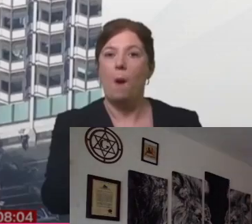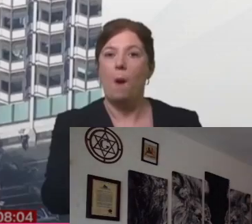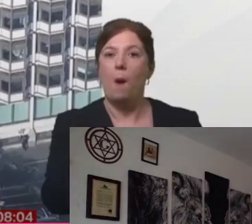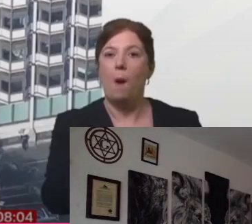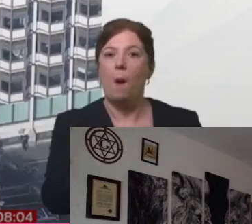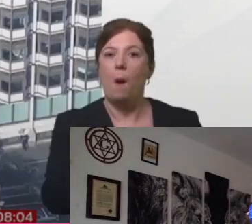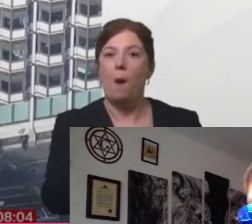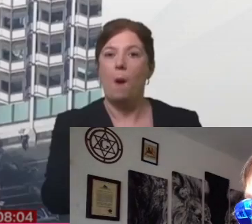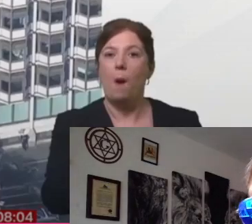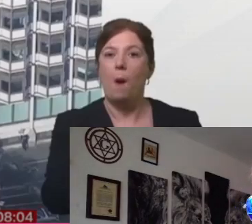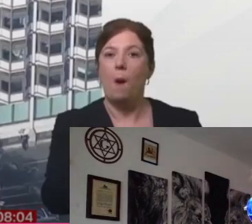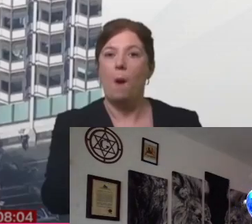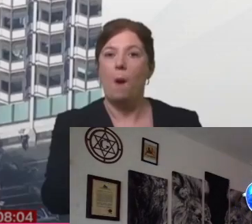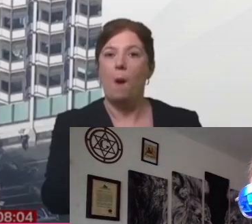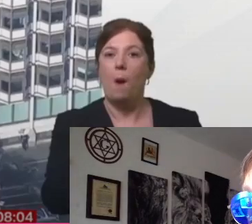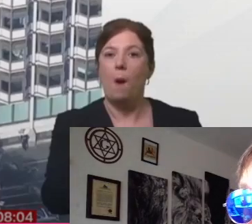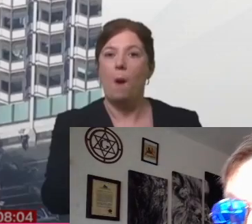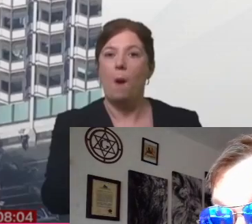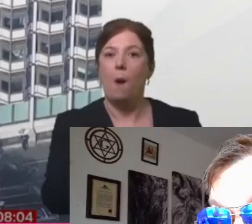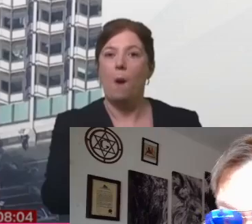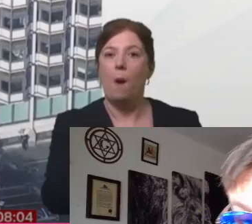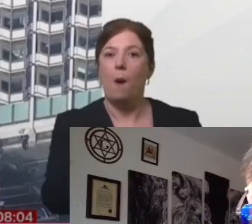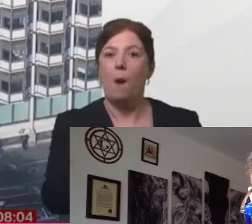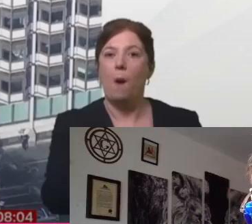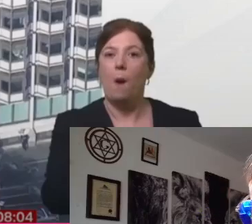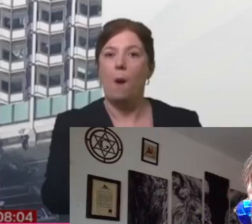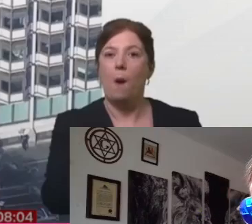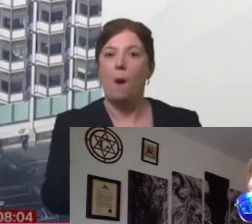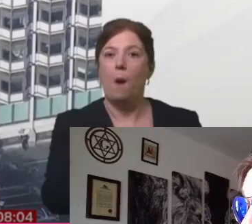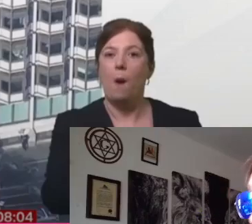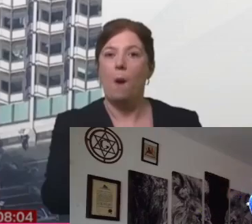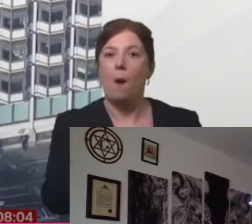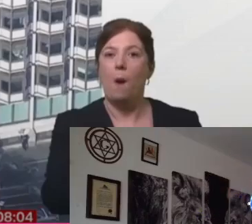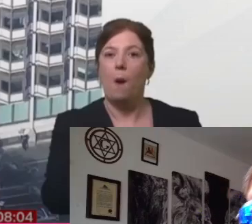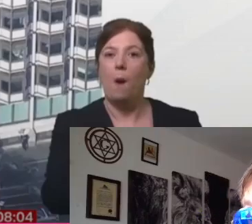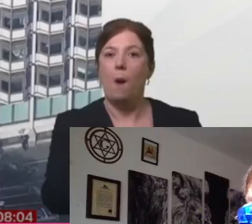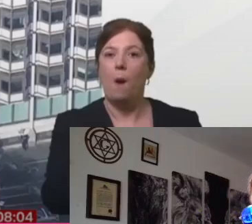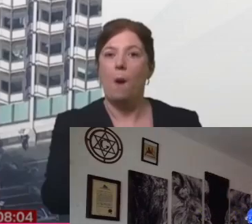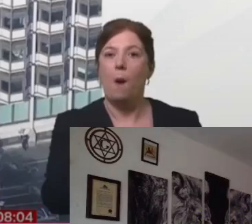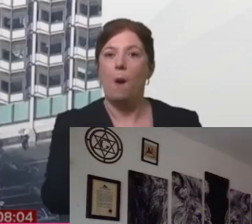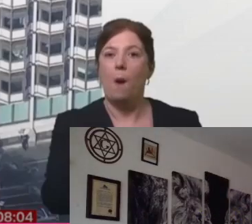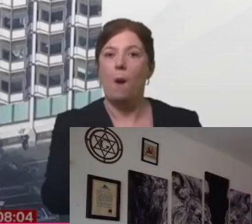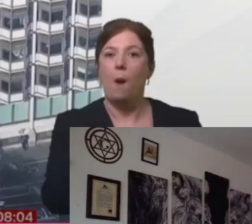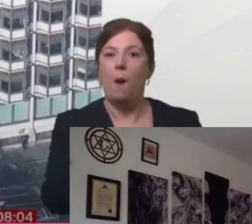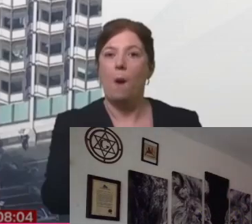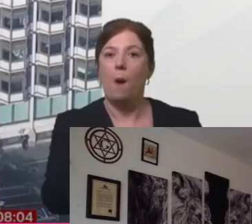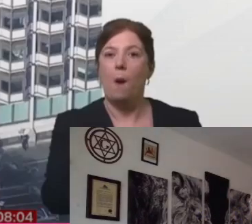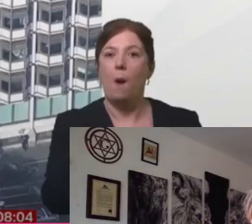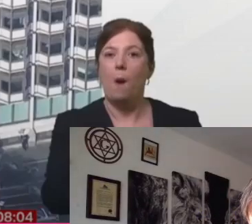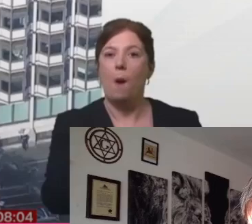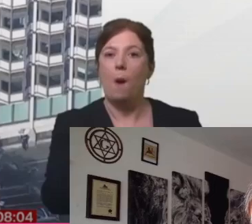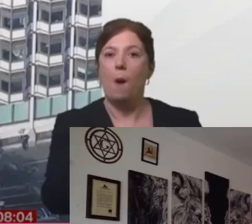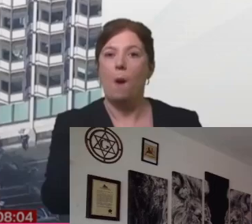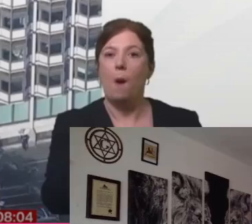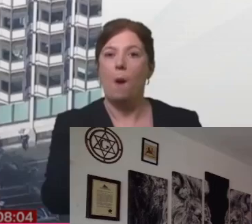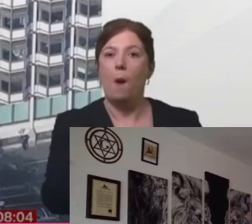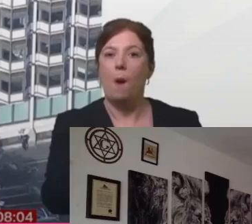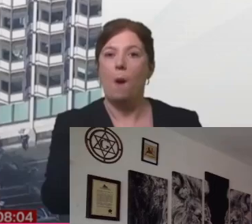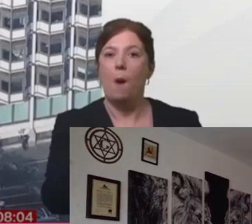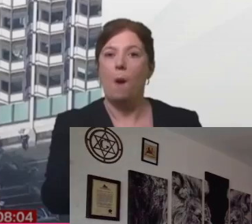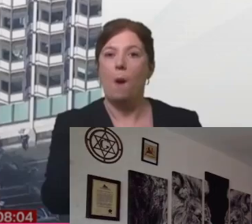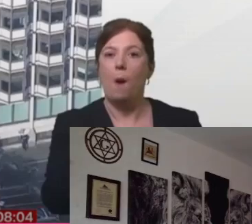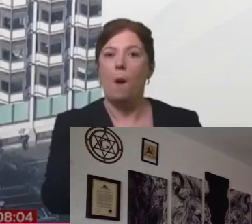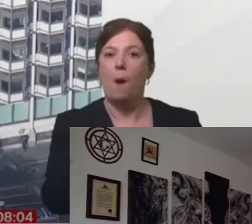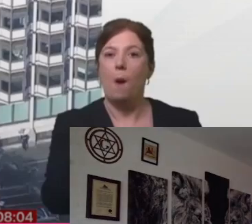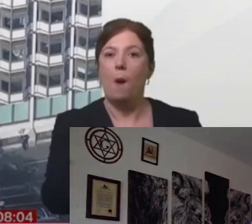forget, I mean, it's a cluster fuck, right? But people are sick of it, sick of the endless excuses. The